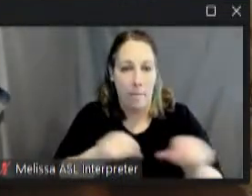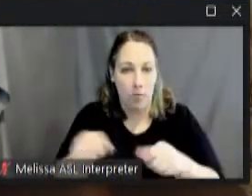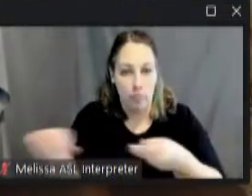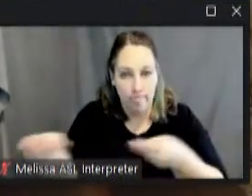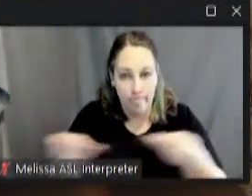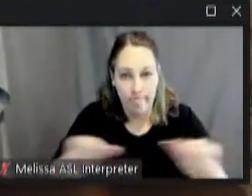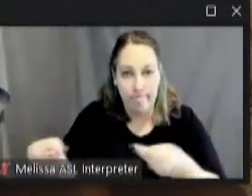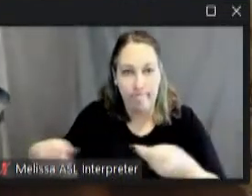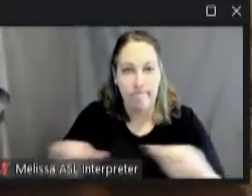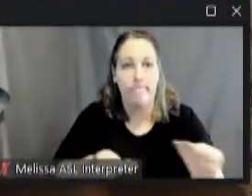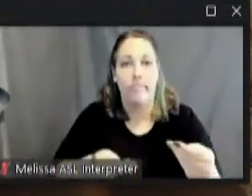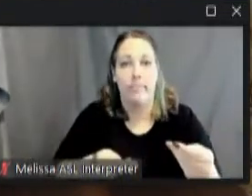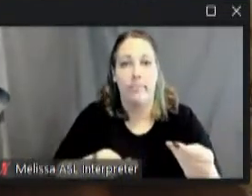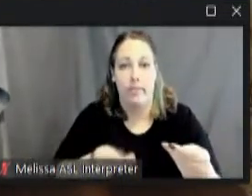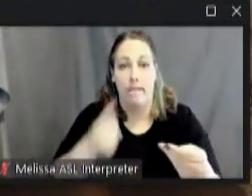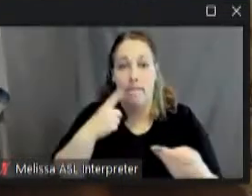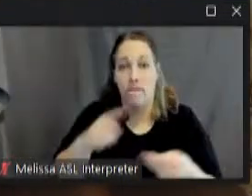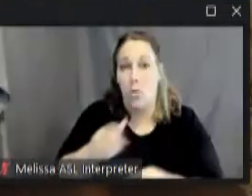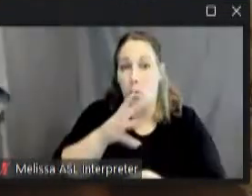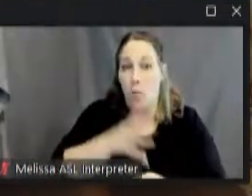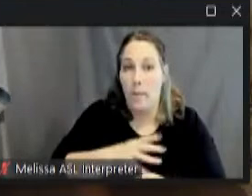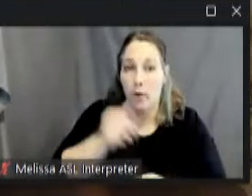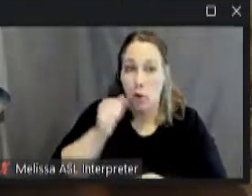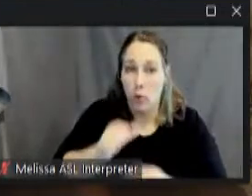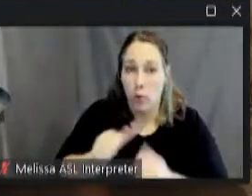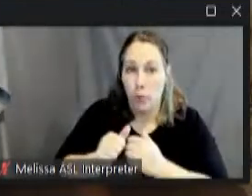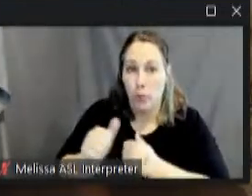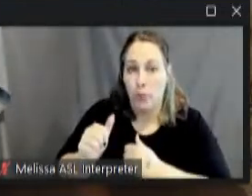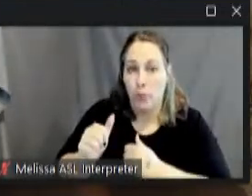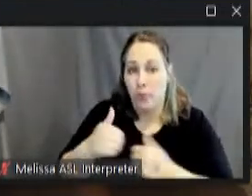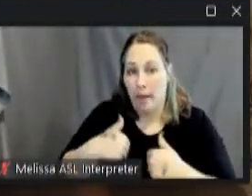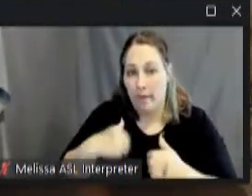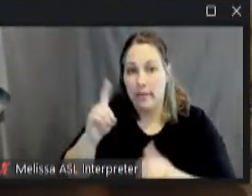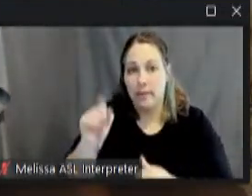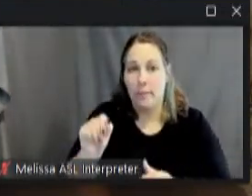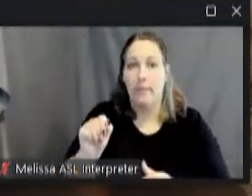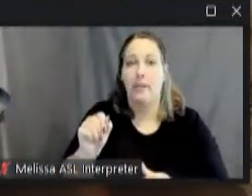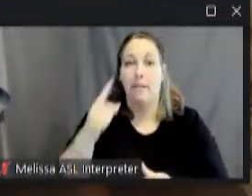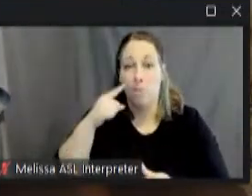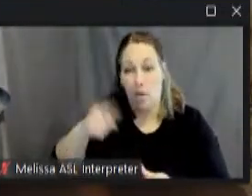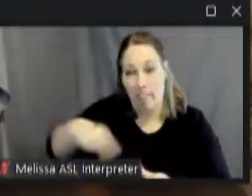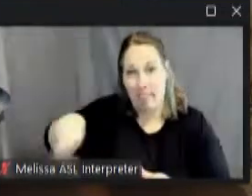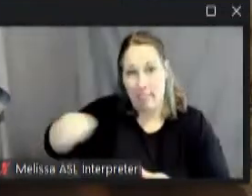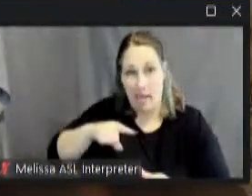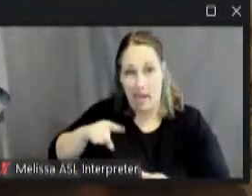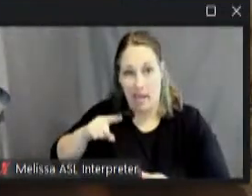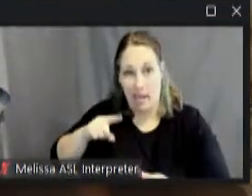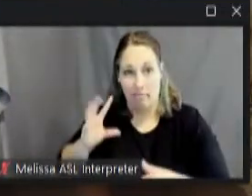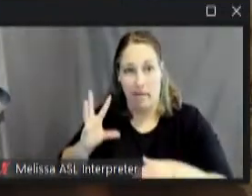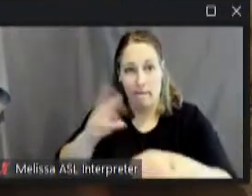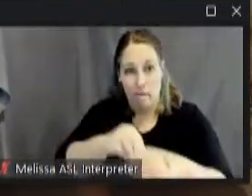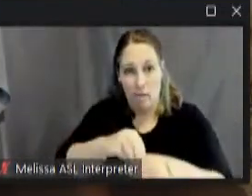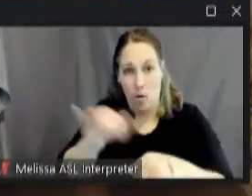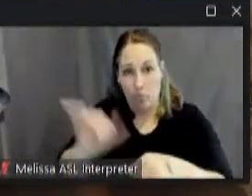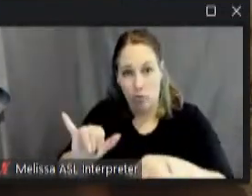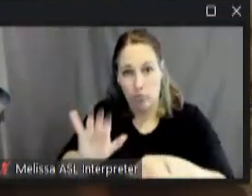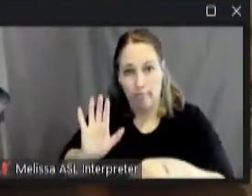with disabilities, have them involved in the decision making in terms of their access